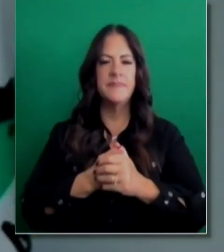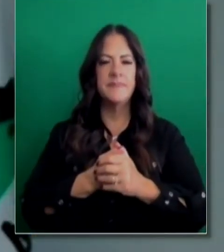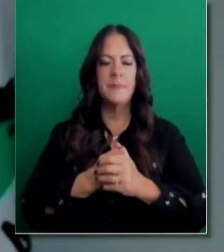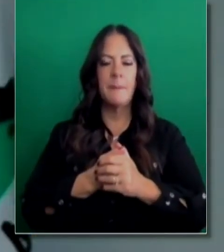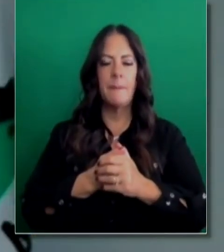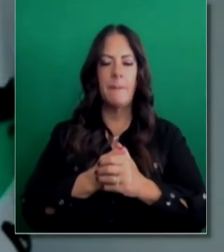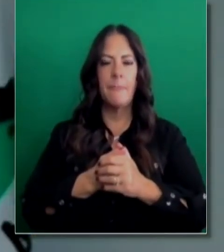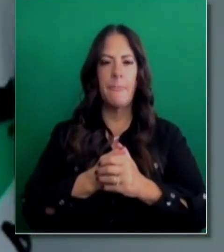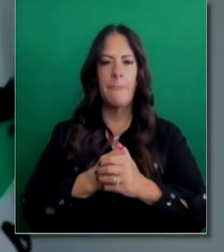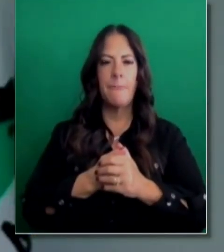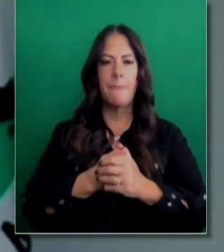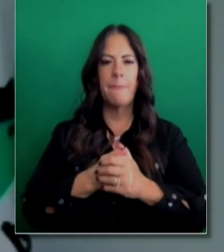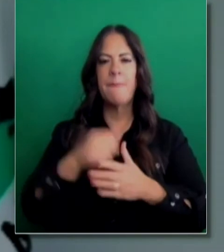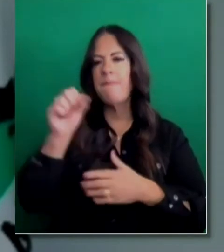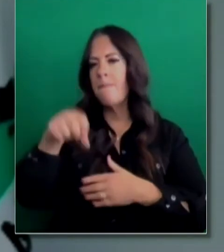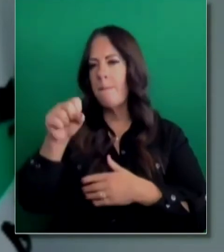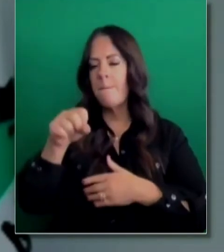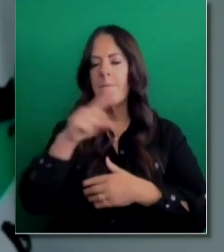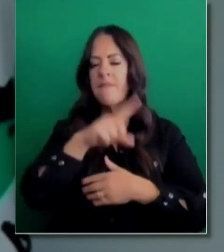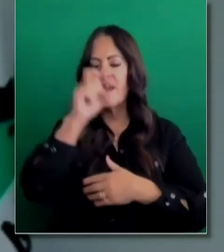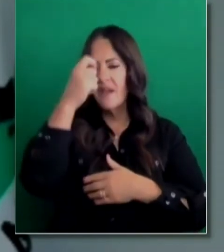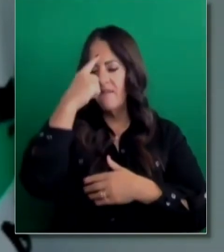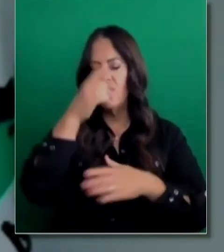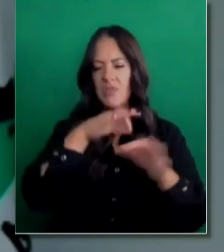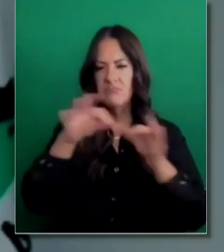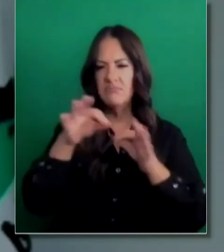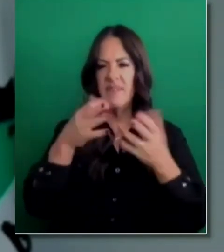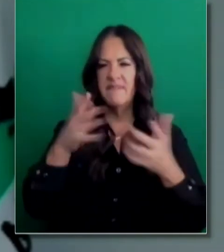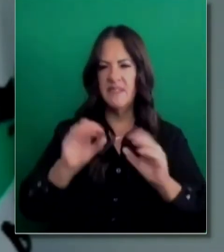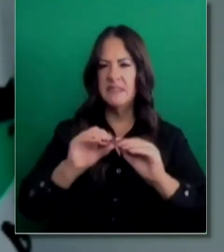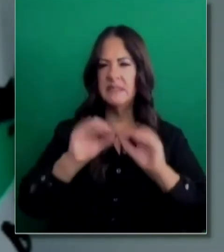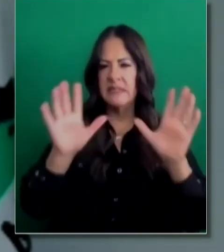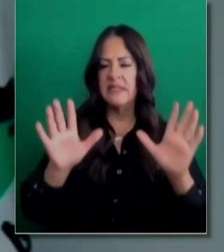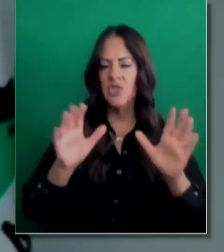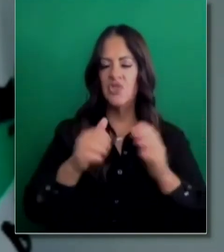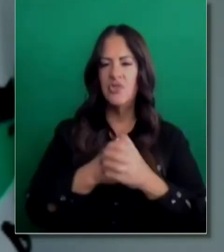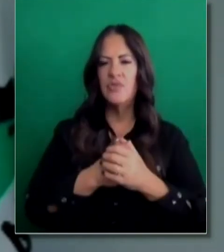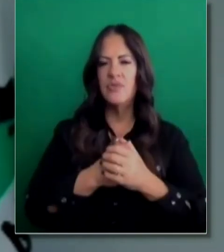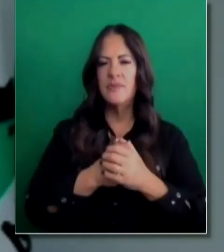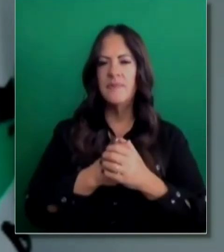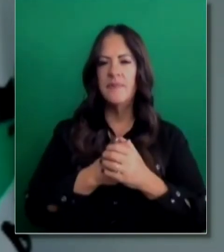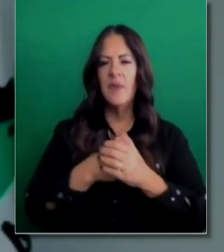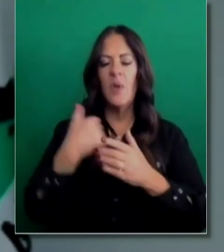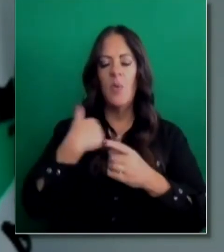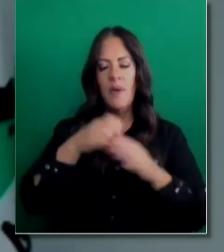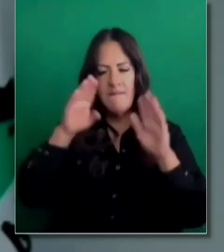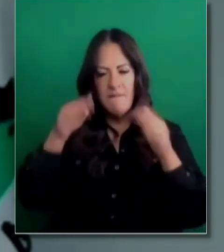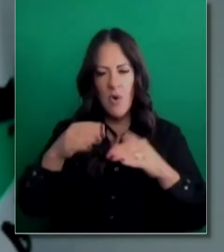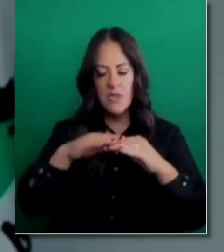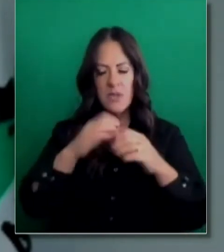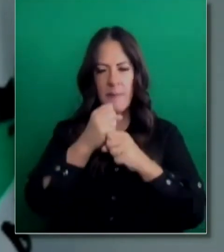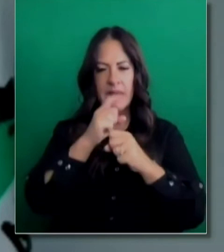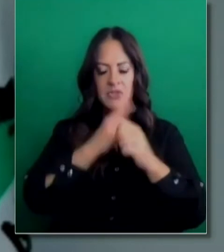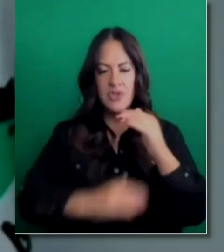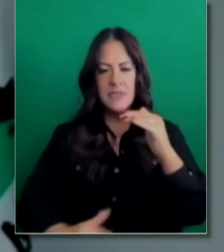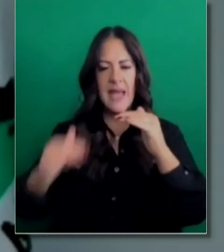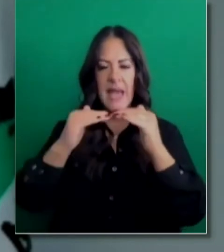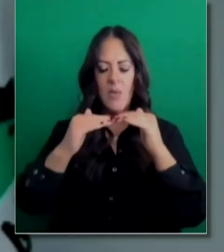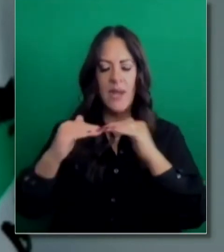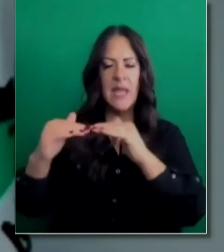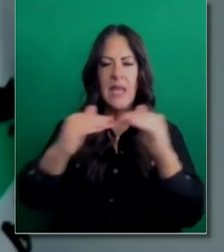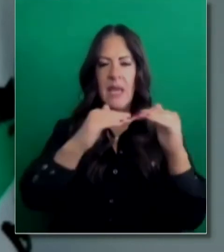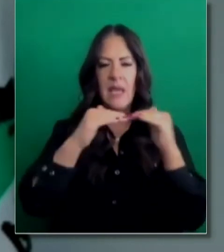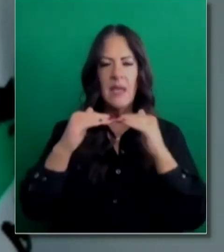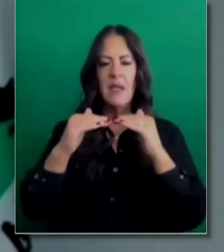Yeah, and Governor, you hit it right. The focus on equity, the ability to use these mass